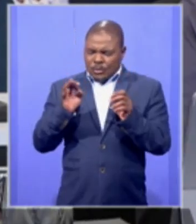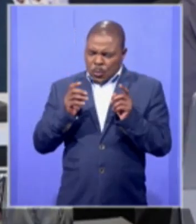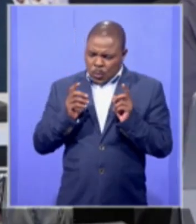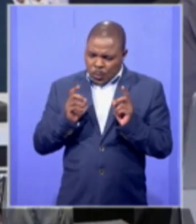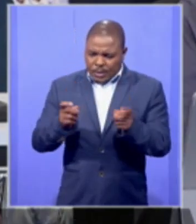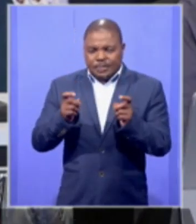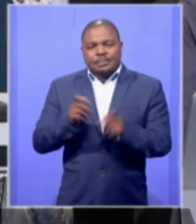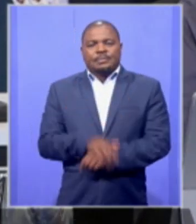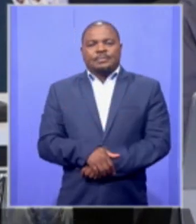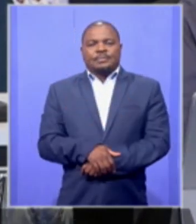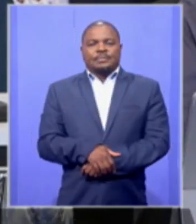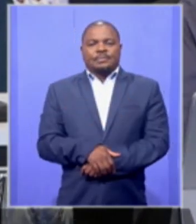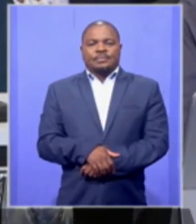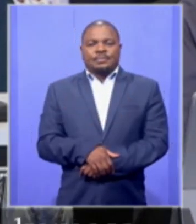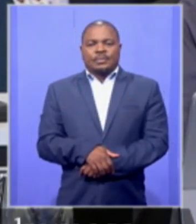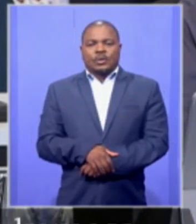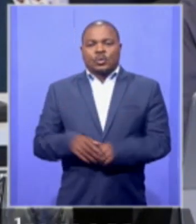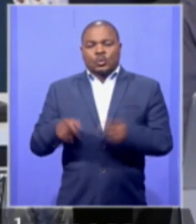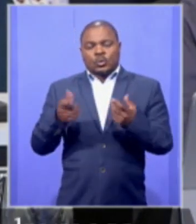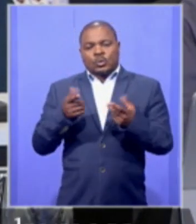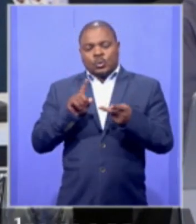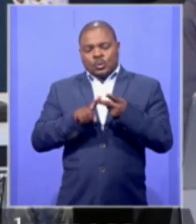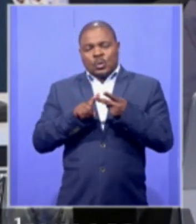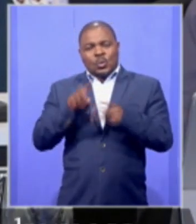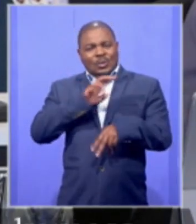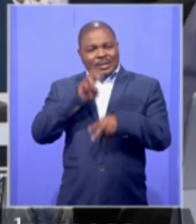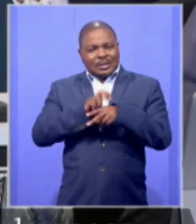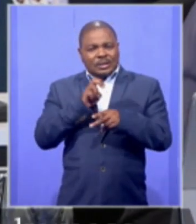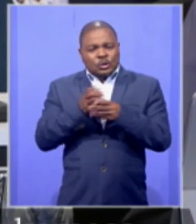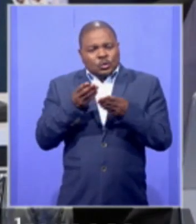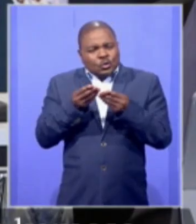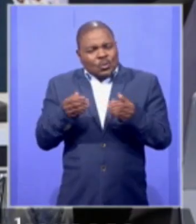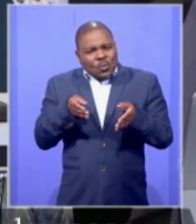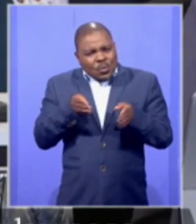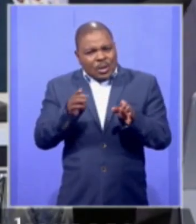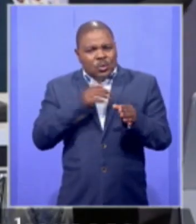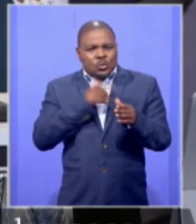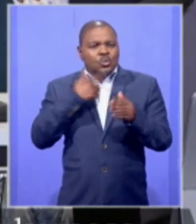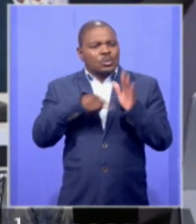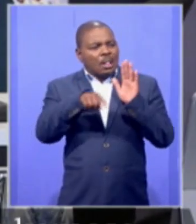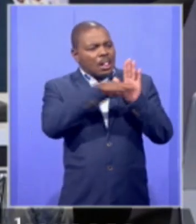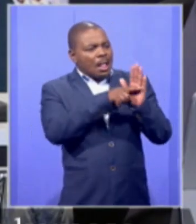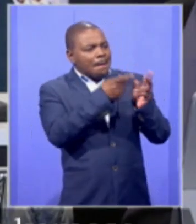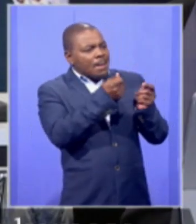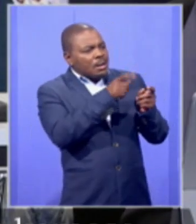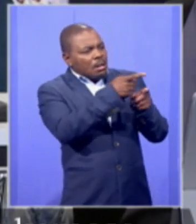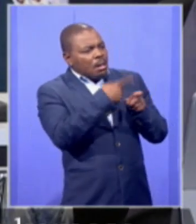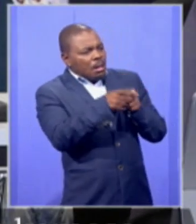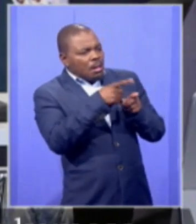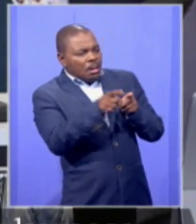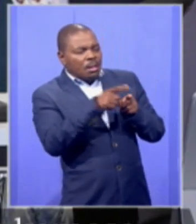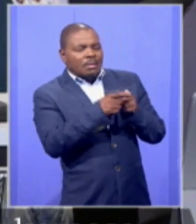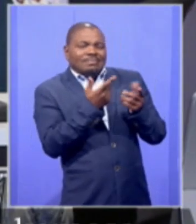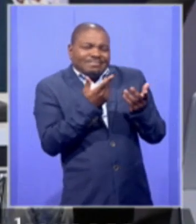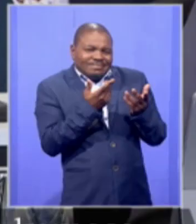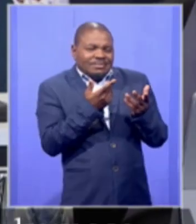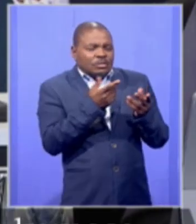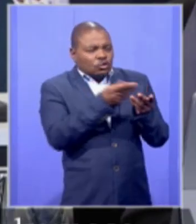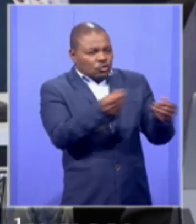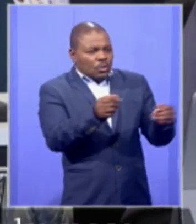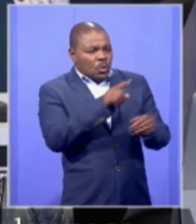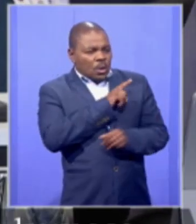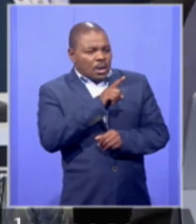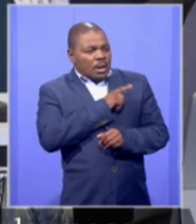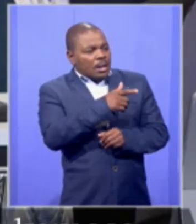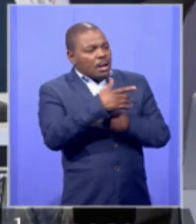manner. We need meaningful solutions to address the debt crisis so countries can invest in meeting the